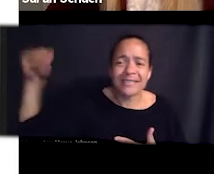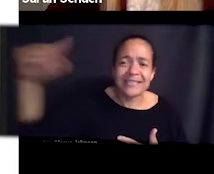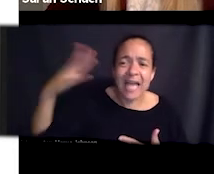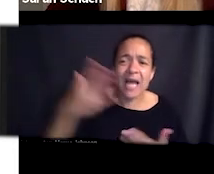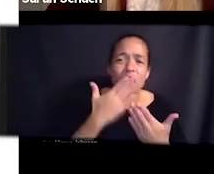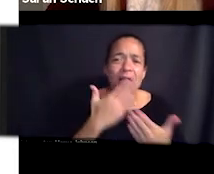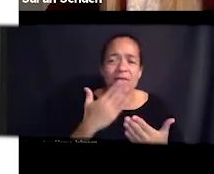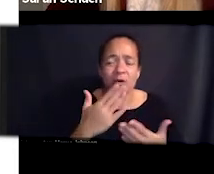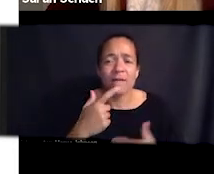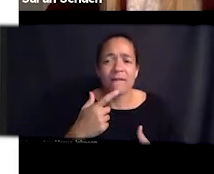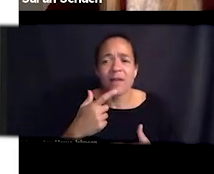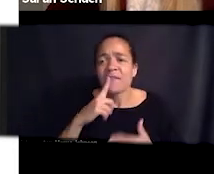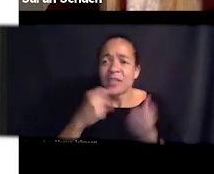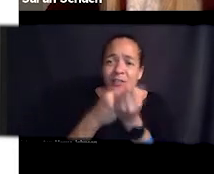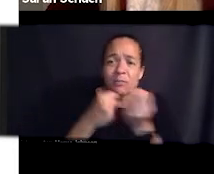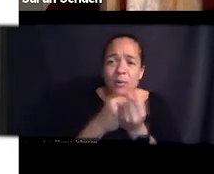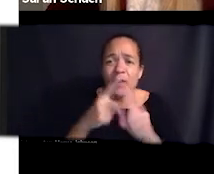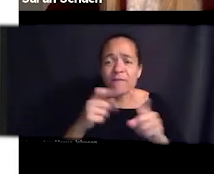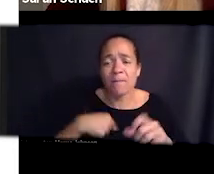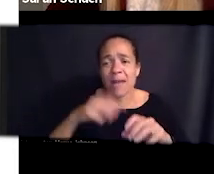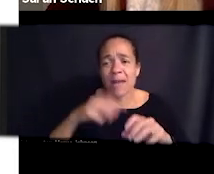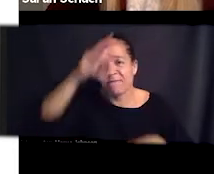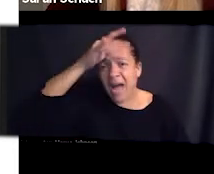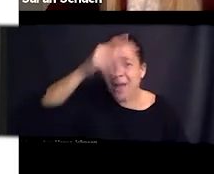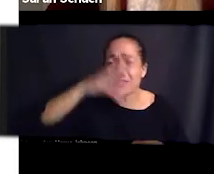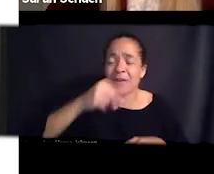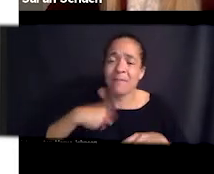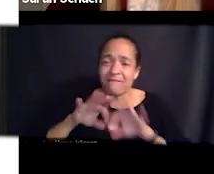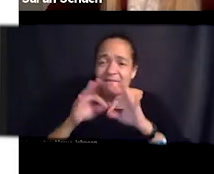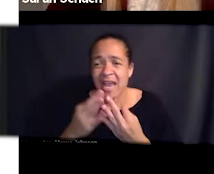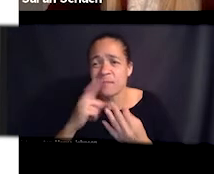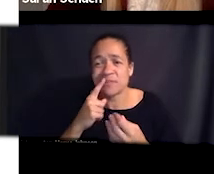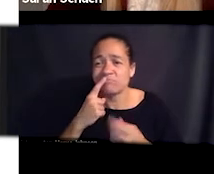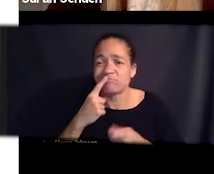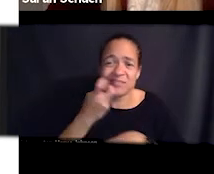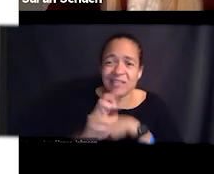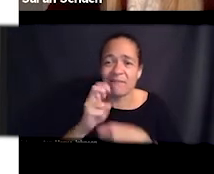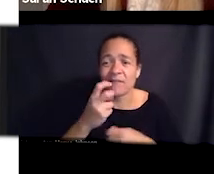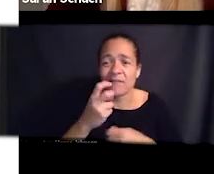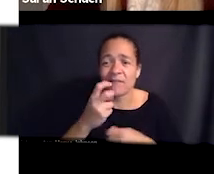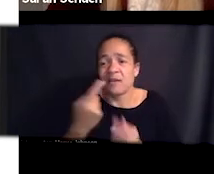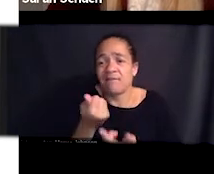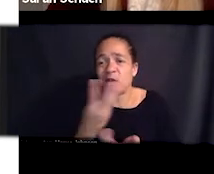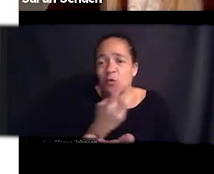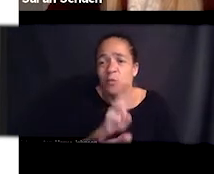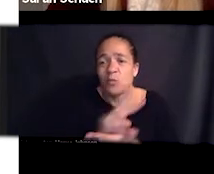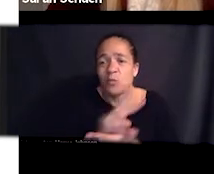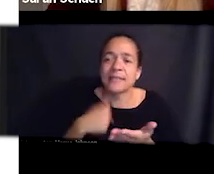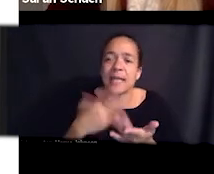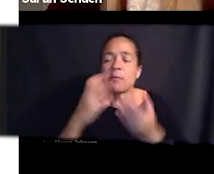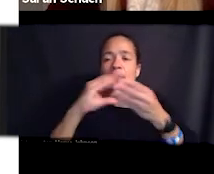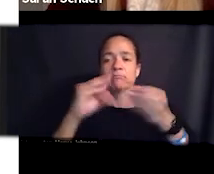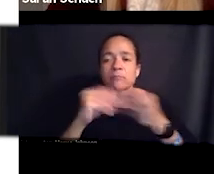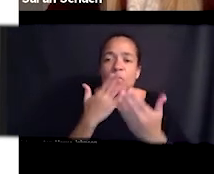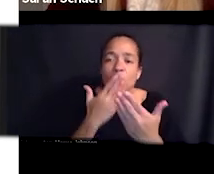tough couple of weeks, and I wanted to talk about things that I'm grateful for. First off, grateful for an event I attended